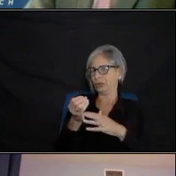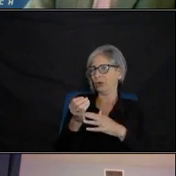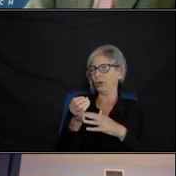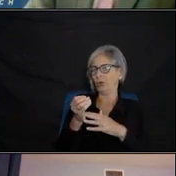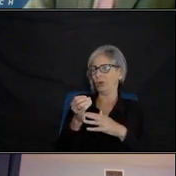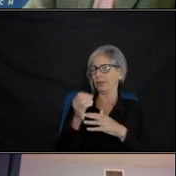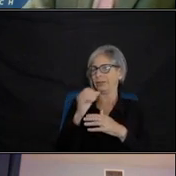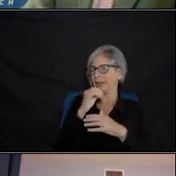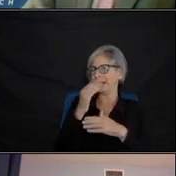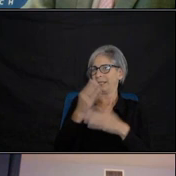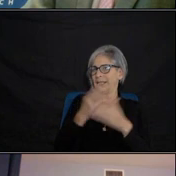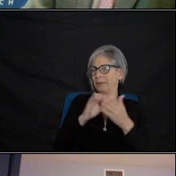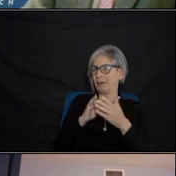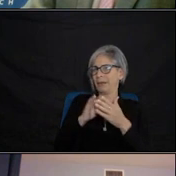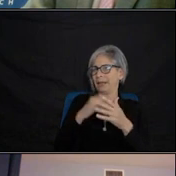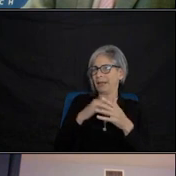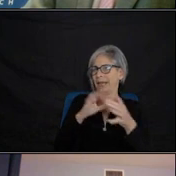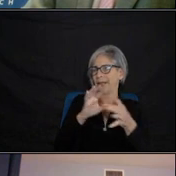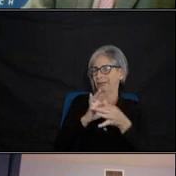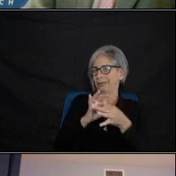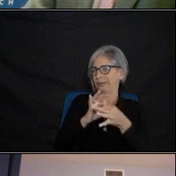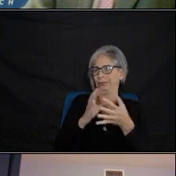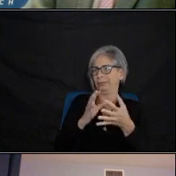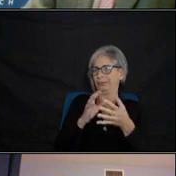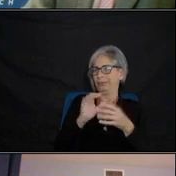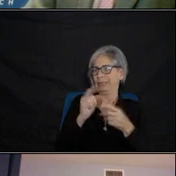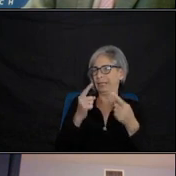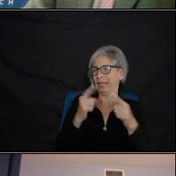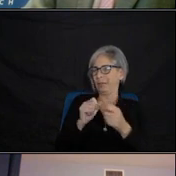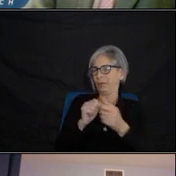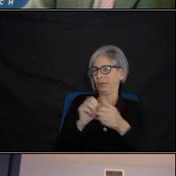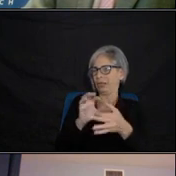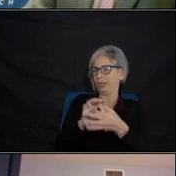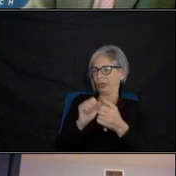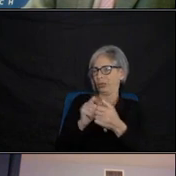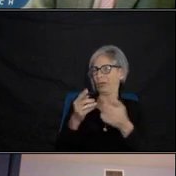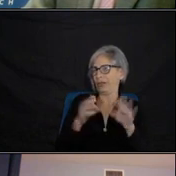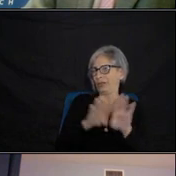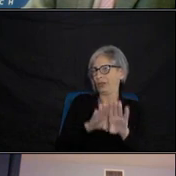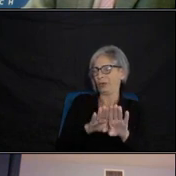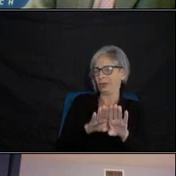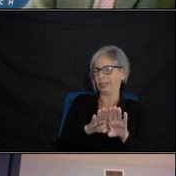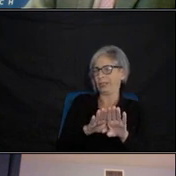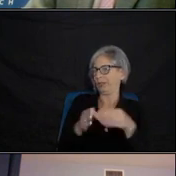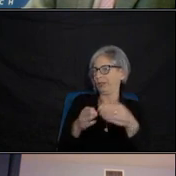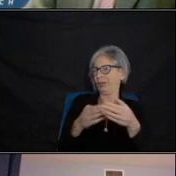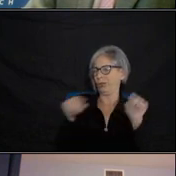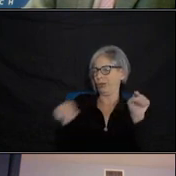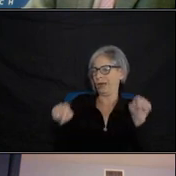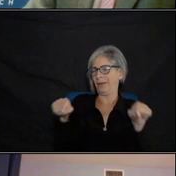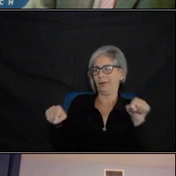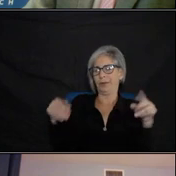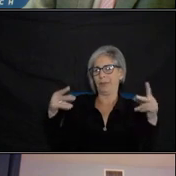So that's not something that would happen in conjunction with this closing to whoever party it's sold